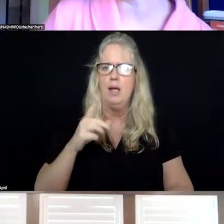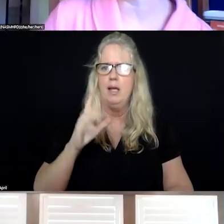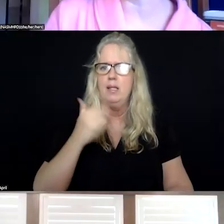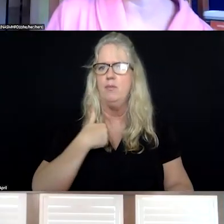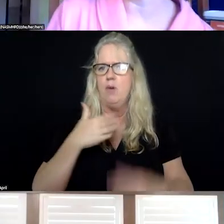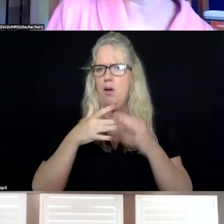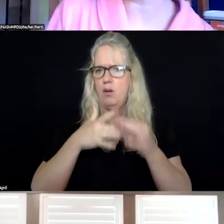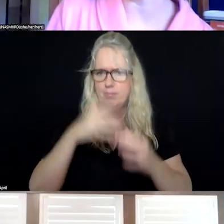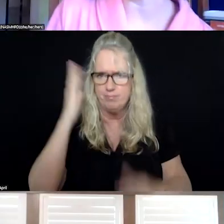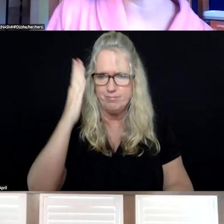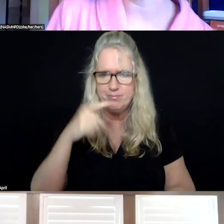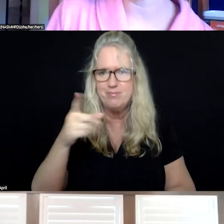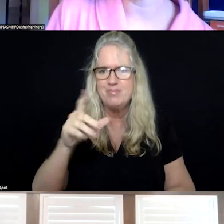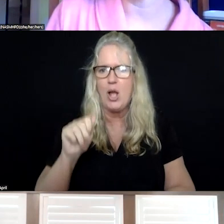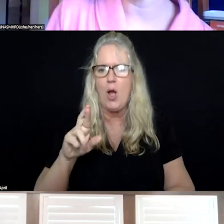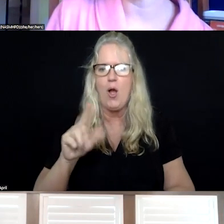NASHBID. Arlene.